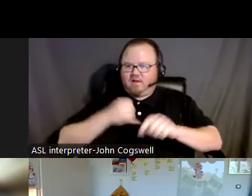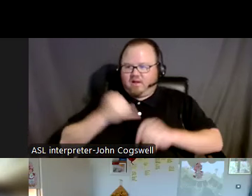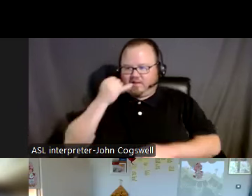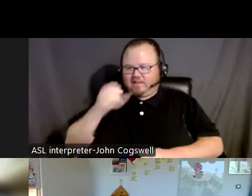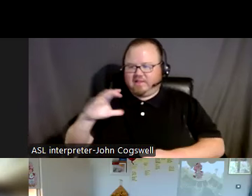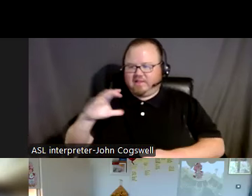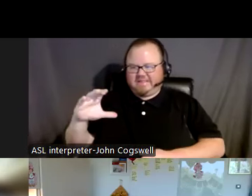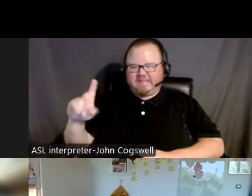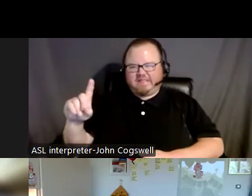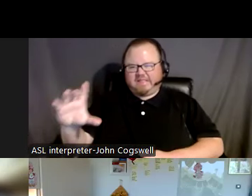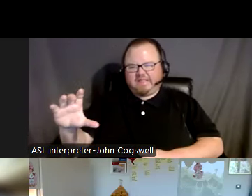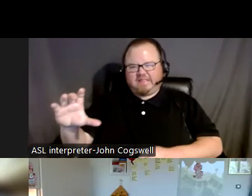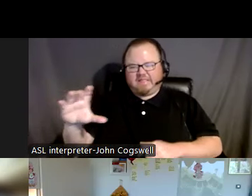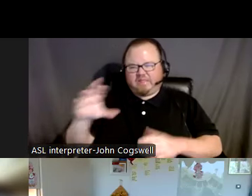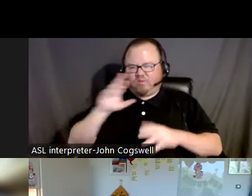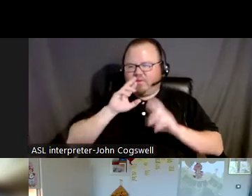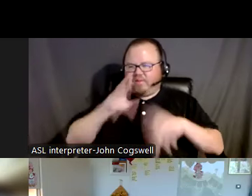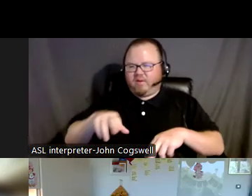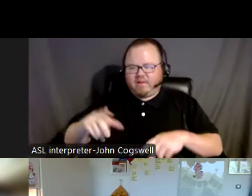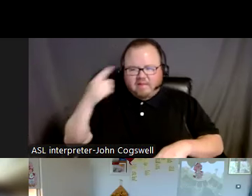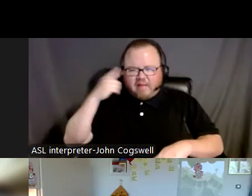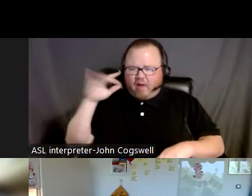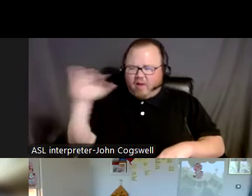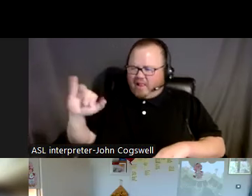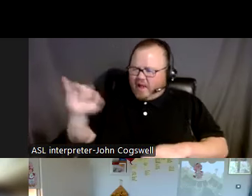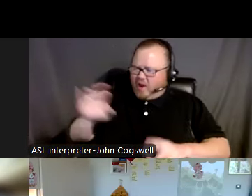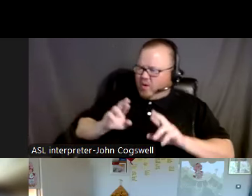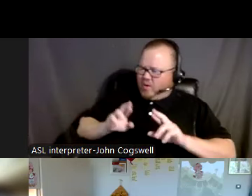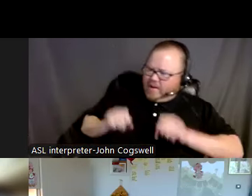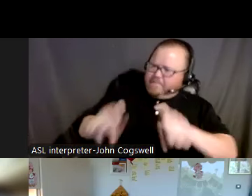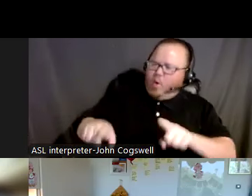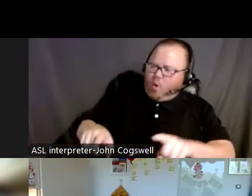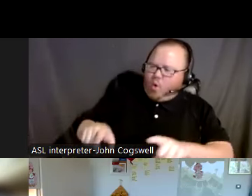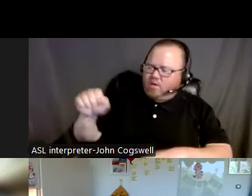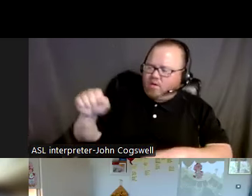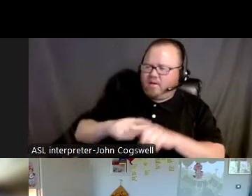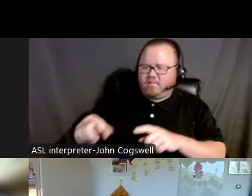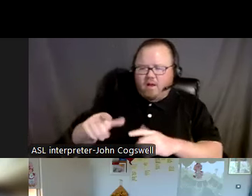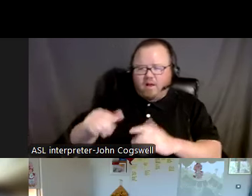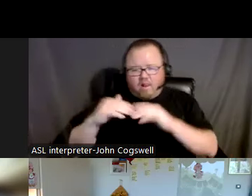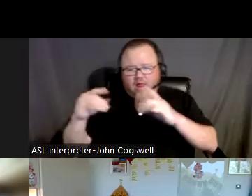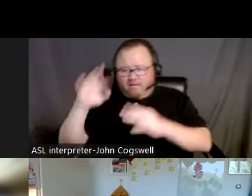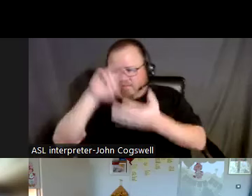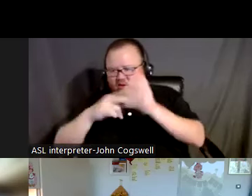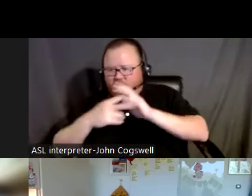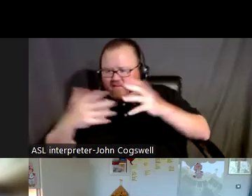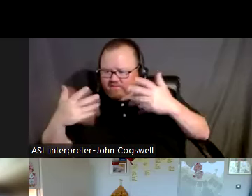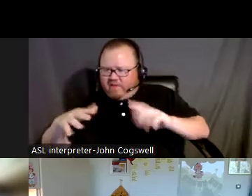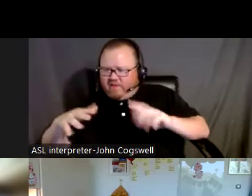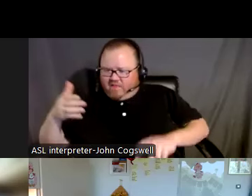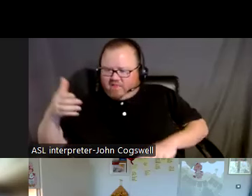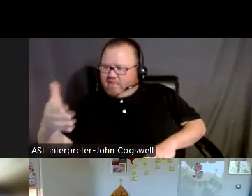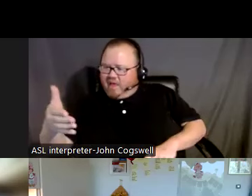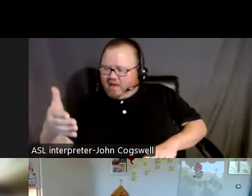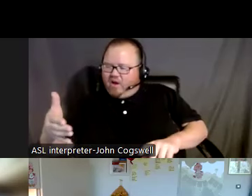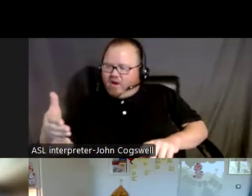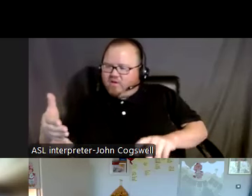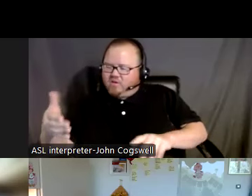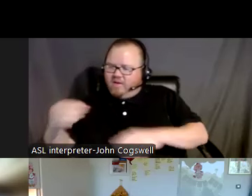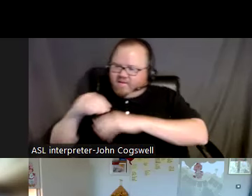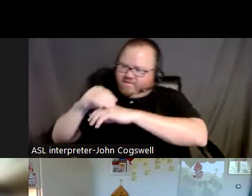CDC report where they made it sound very impulsive, when in reality, the level of intent that was already present allowed for that